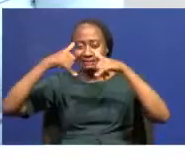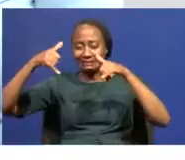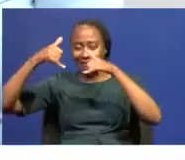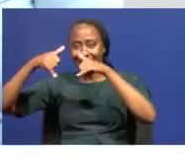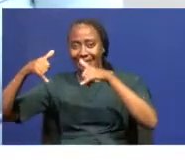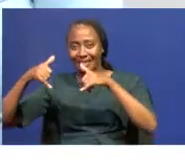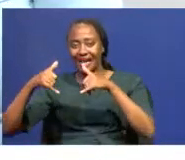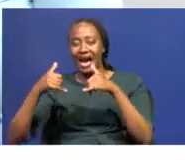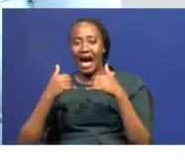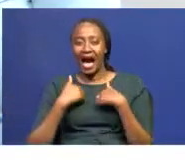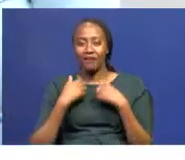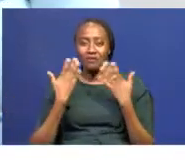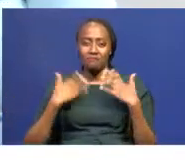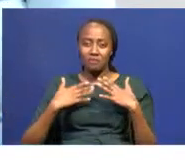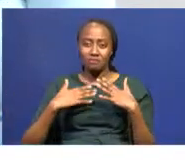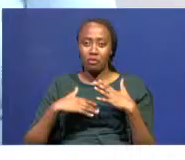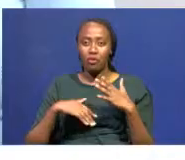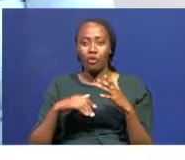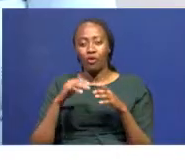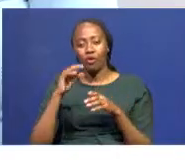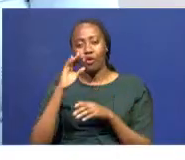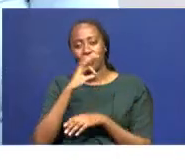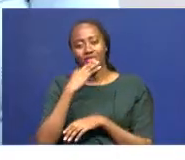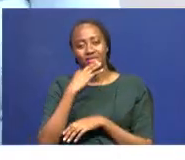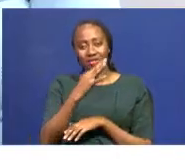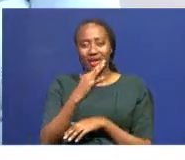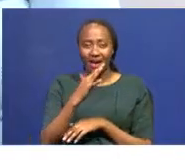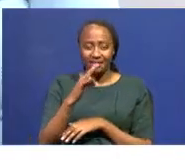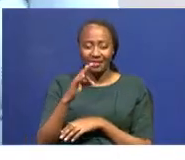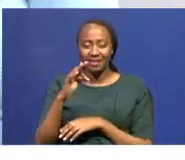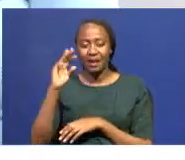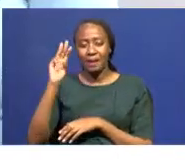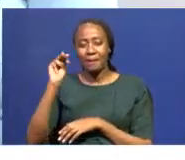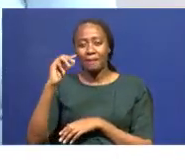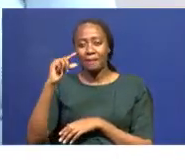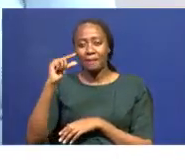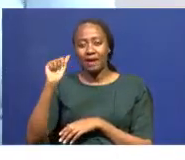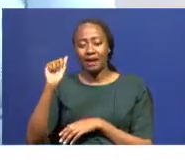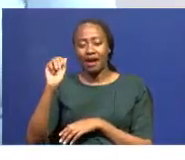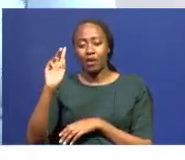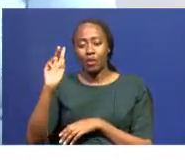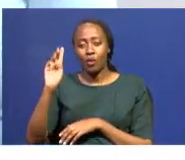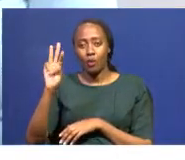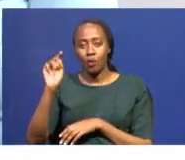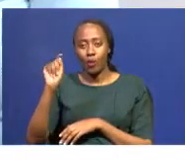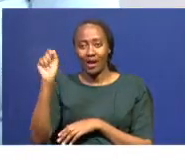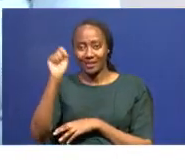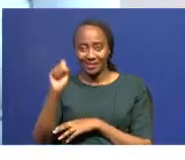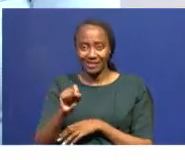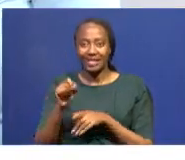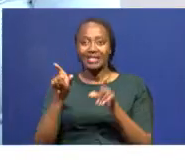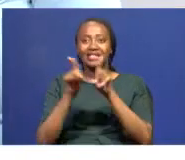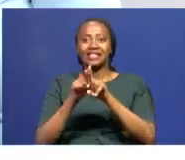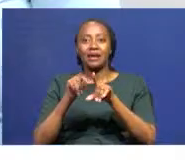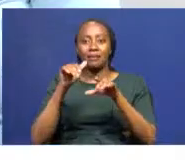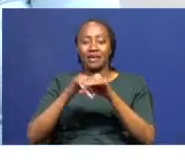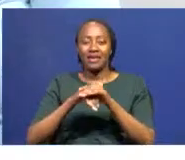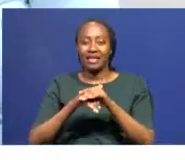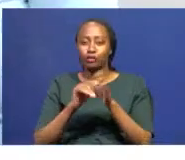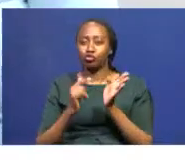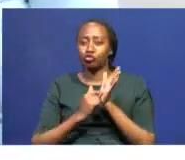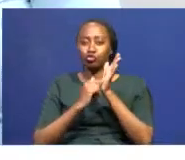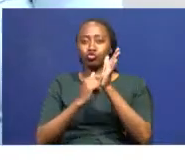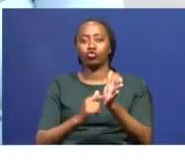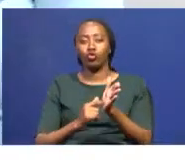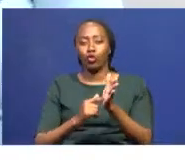evacuation of up to 300 megawatts power from the Lake Turkana Wind Power Plant, a milestone, he says, will